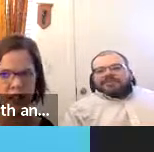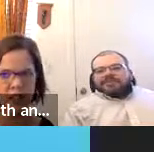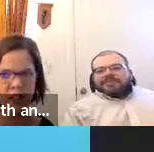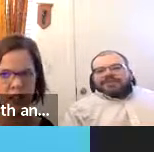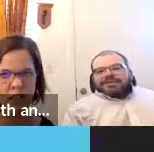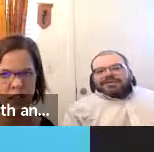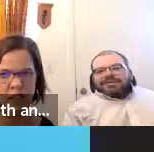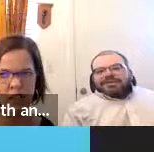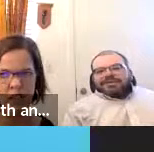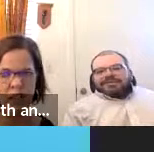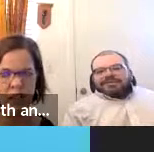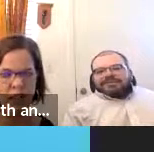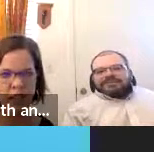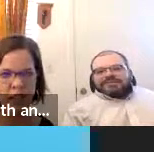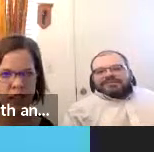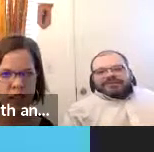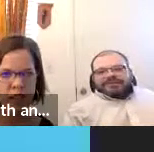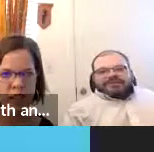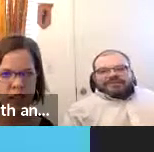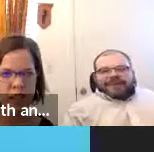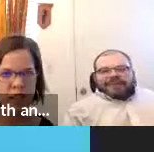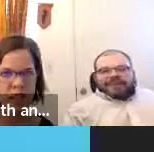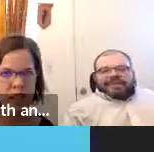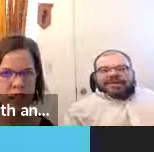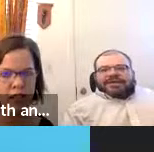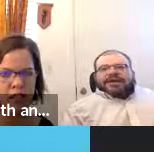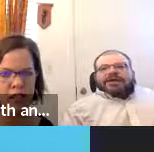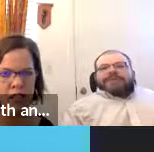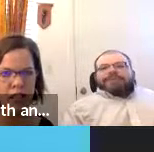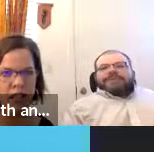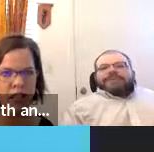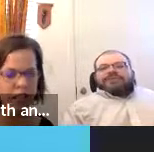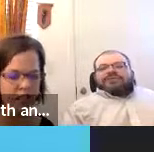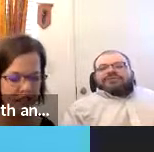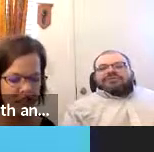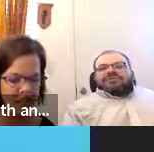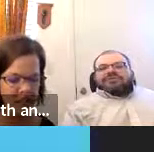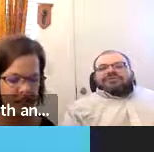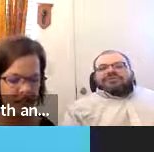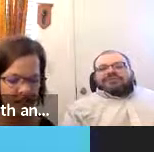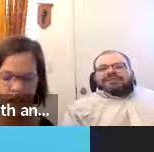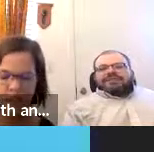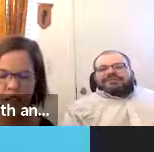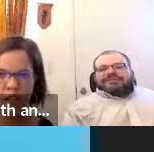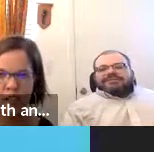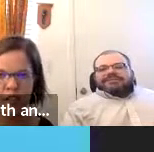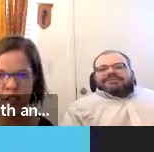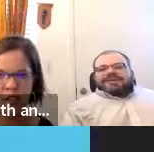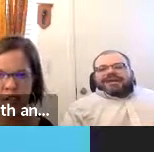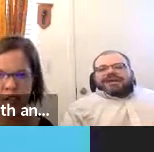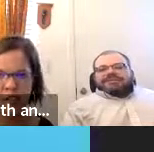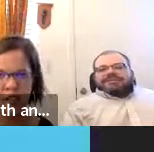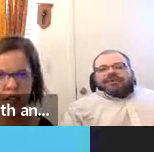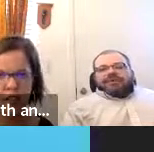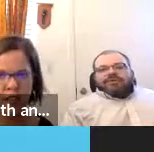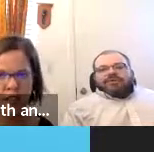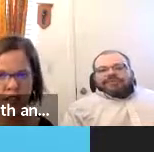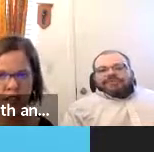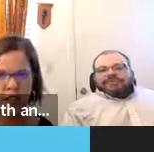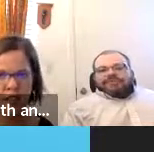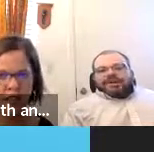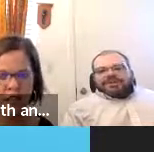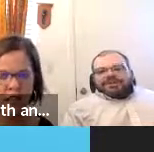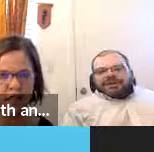the mode is that's specific to your family, you need to have all